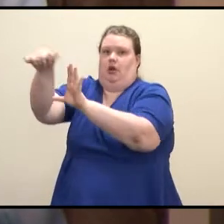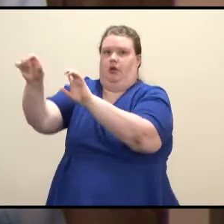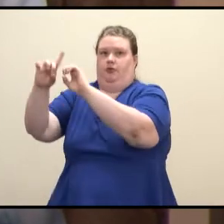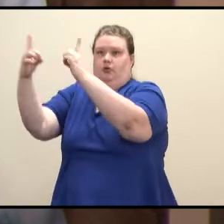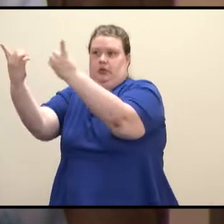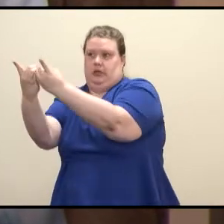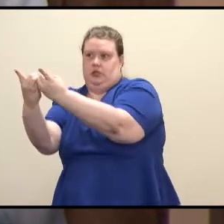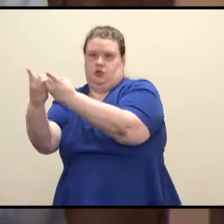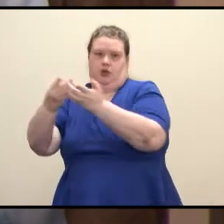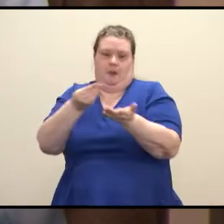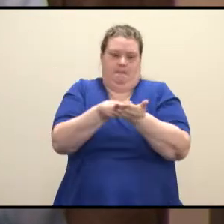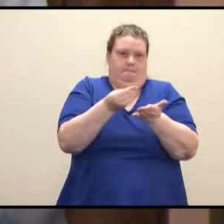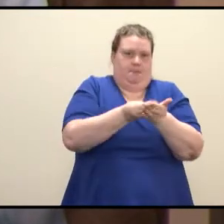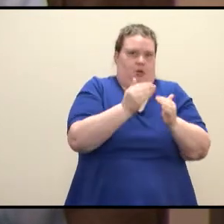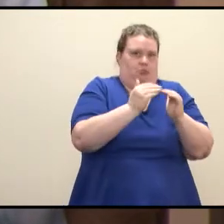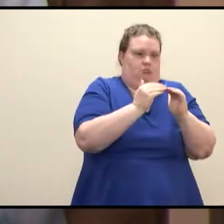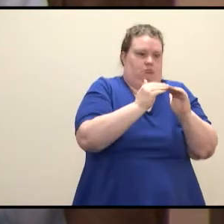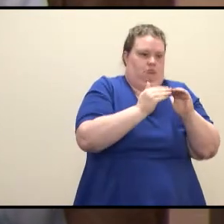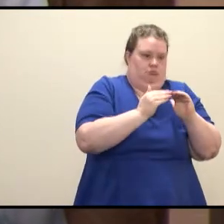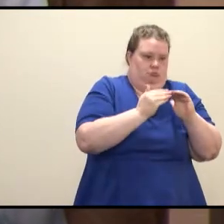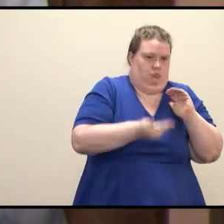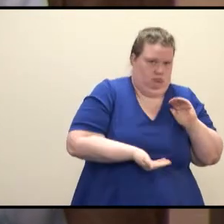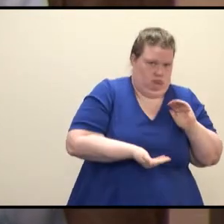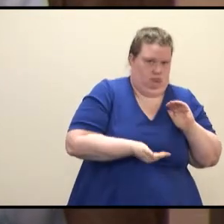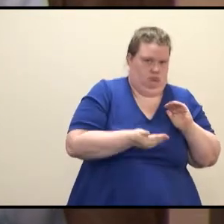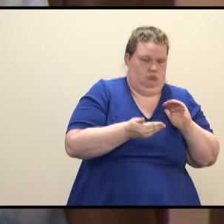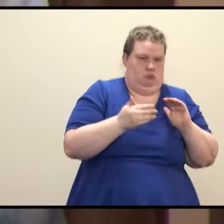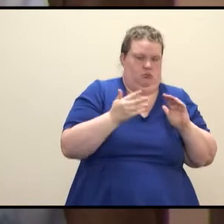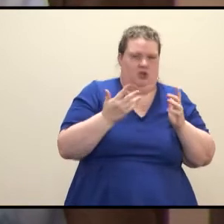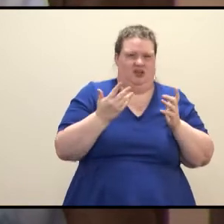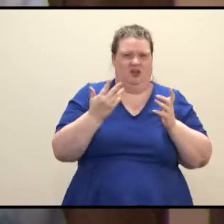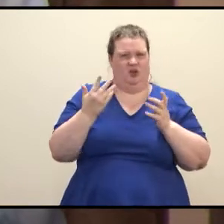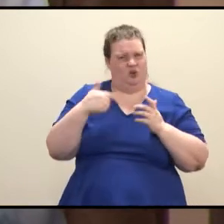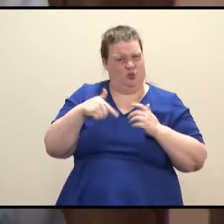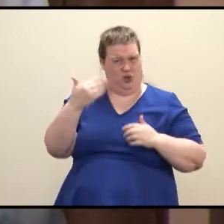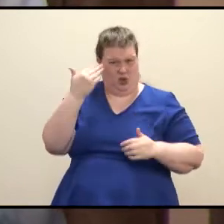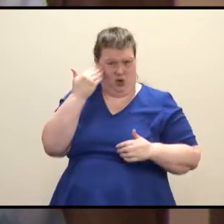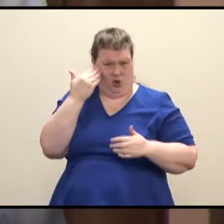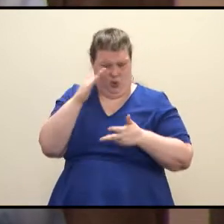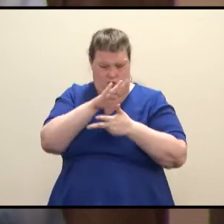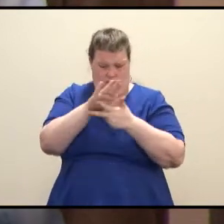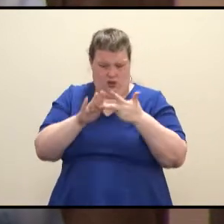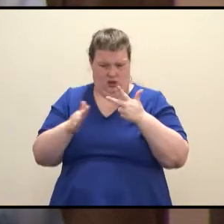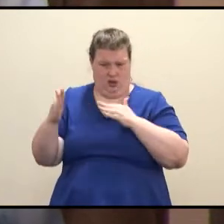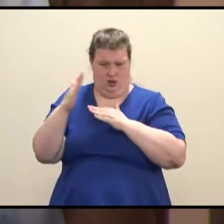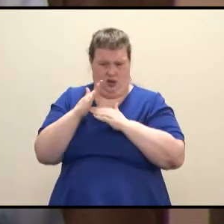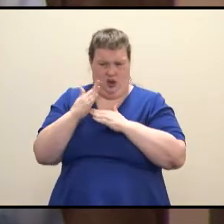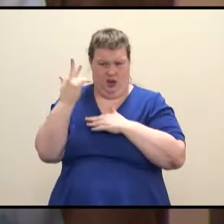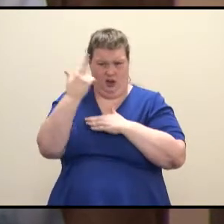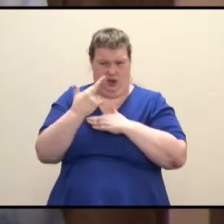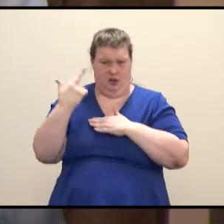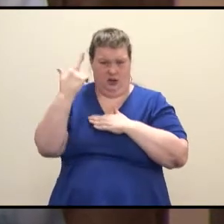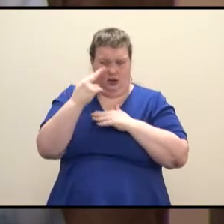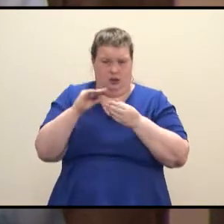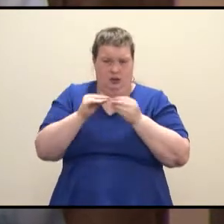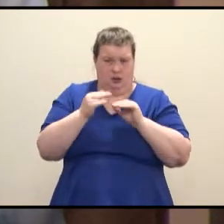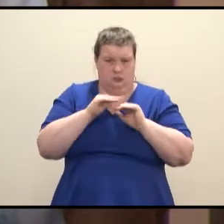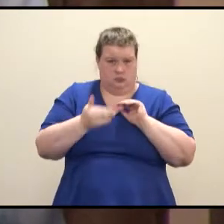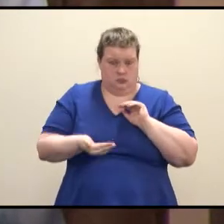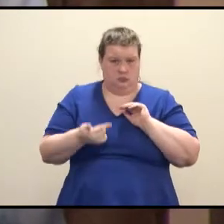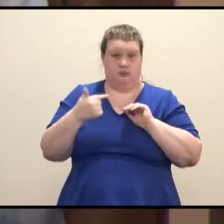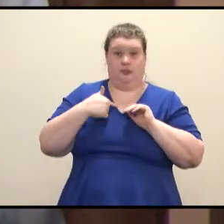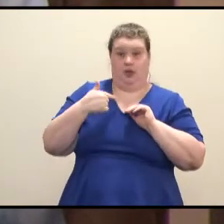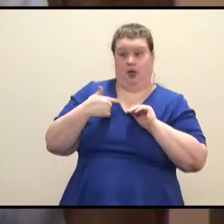know the top 3 reasons of why that number is decreasing? I was a builder and a real estate